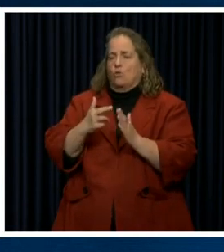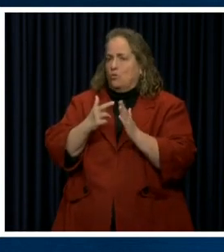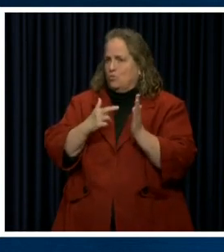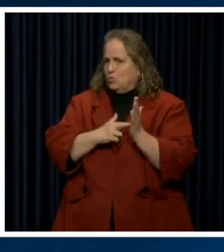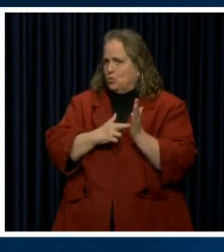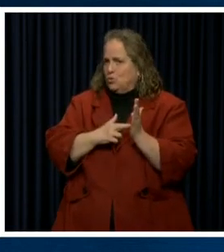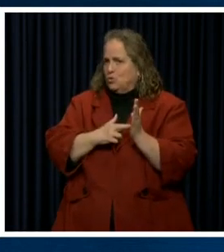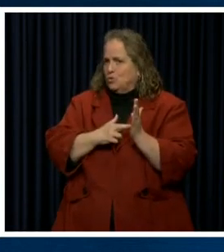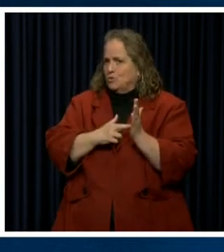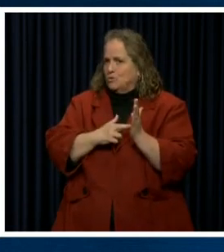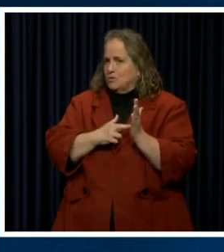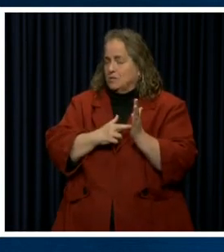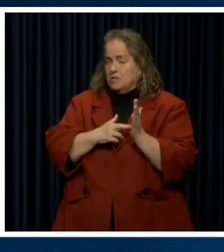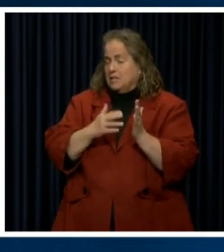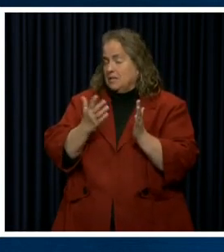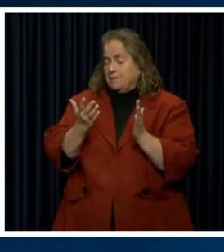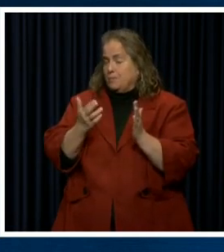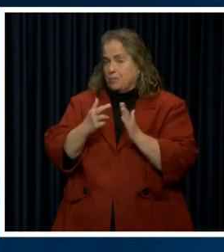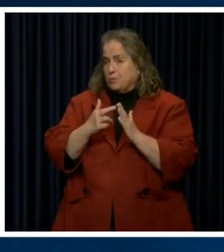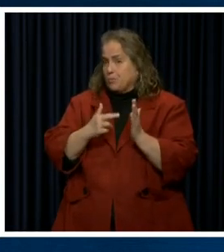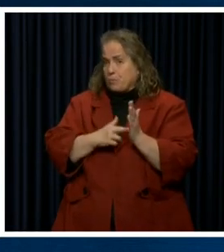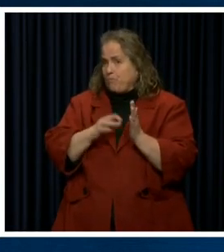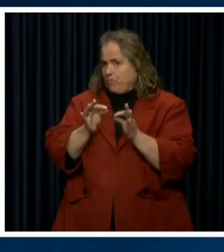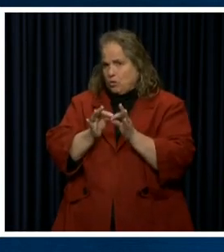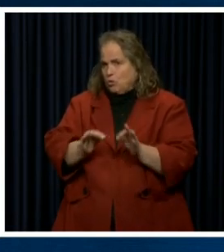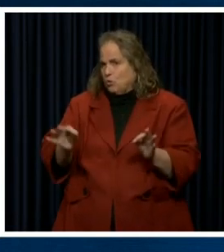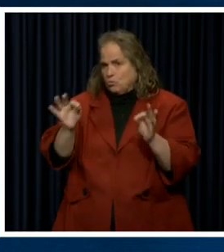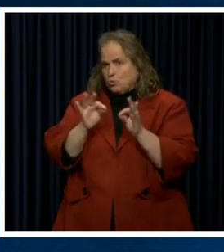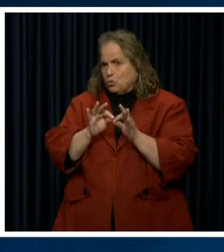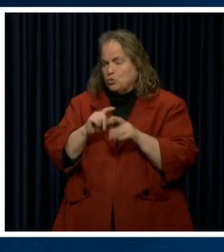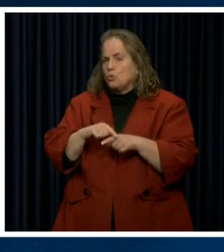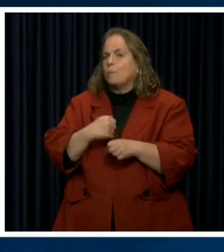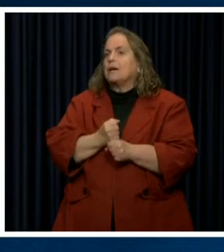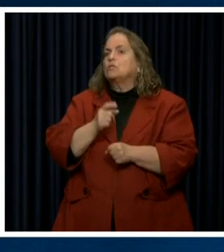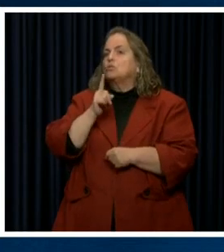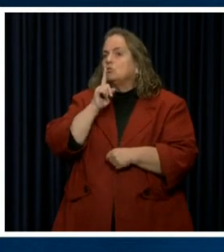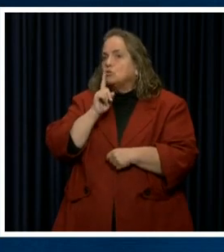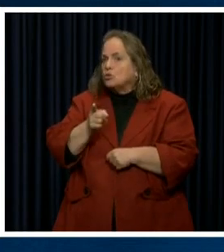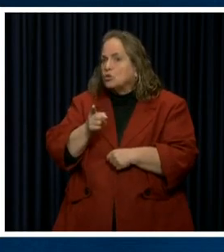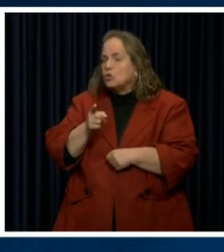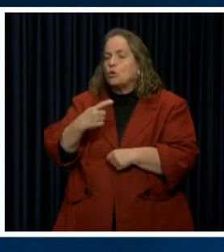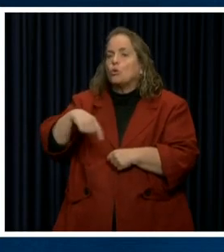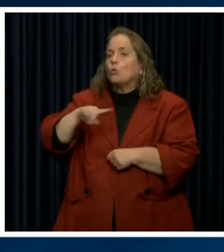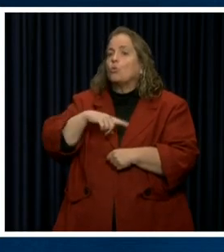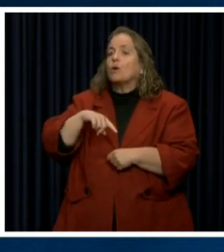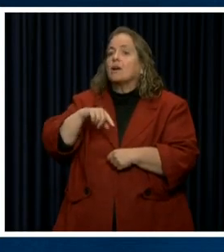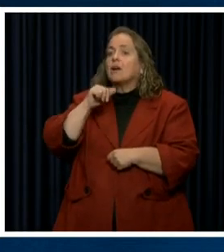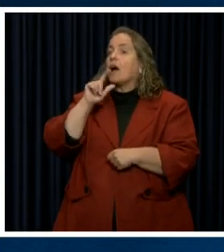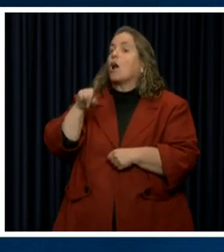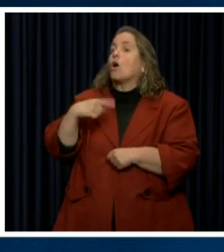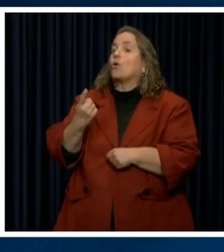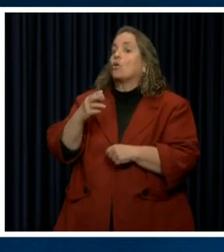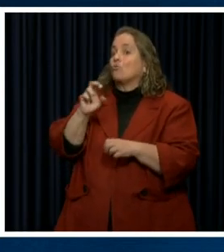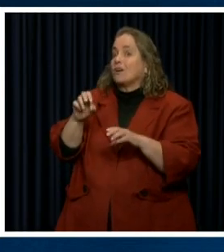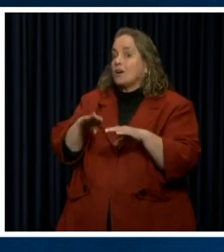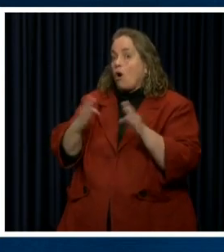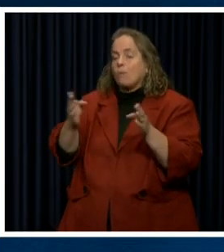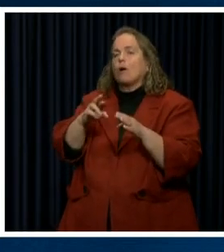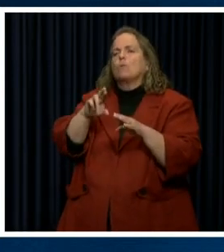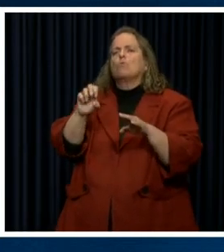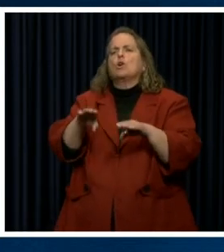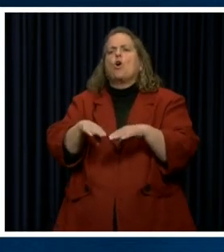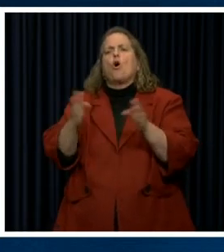rules, because the rules are critically important to making sure that we not only reopen, but reopen